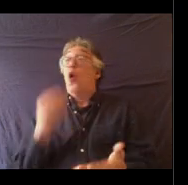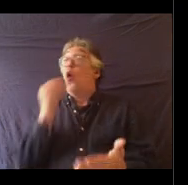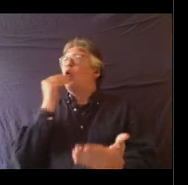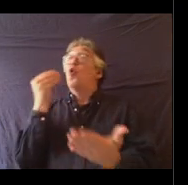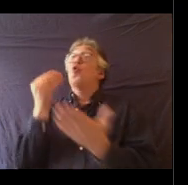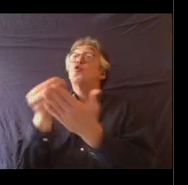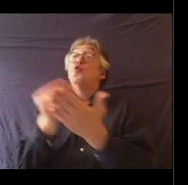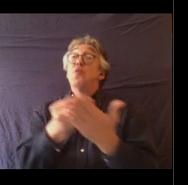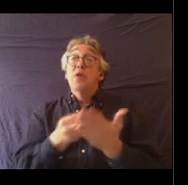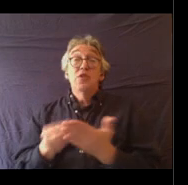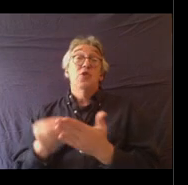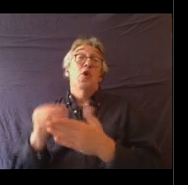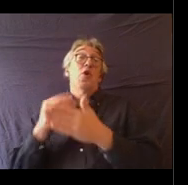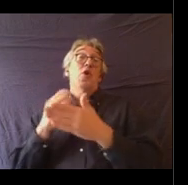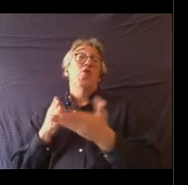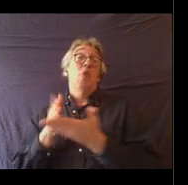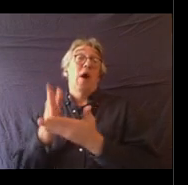market.